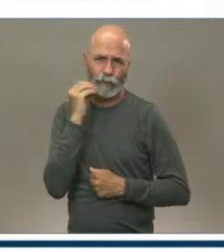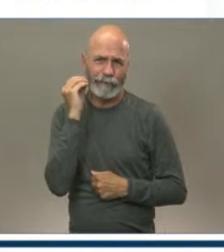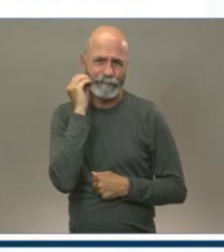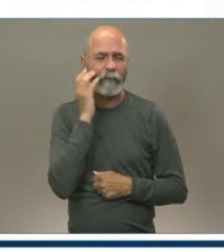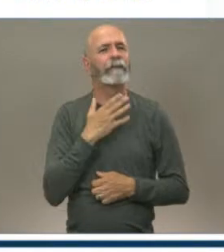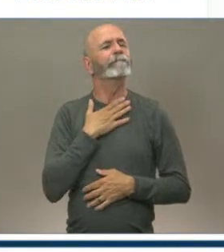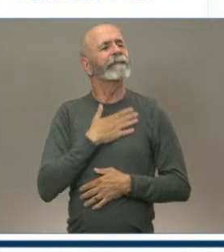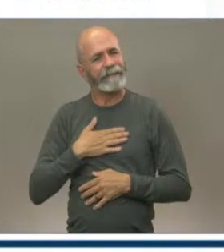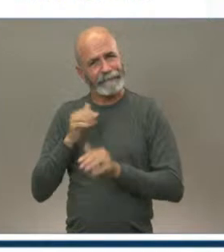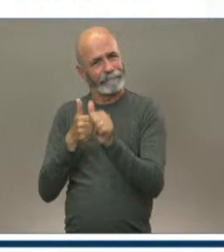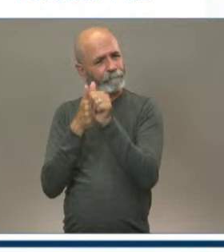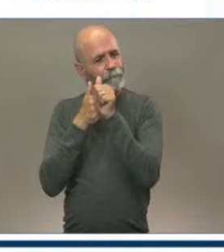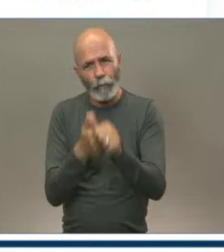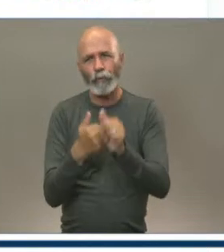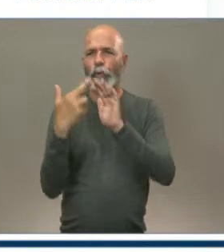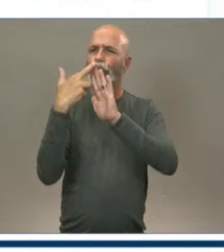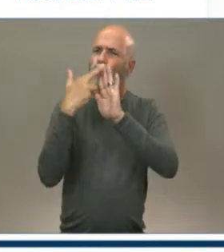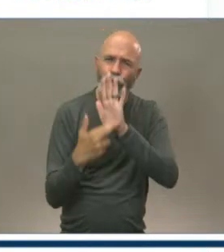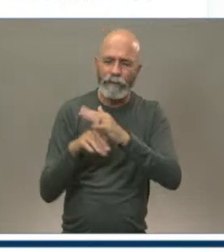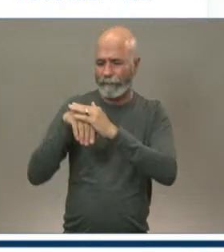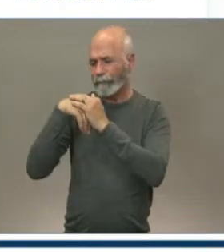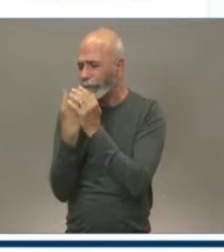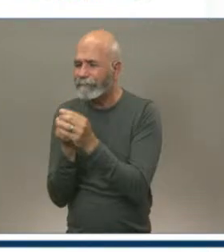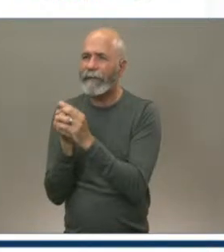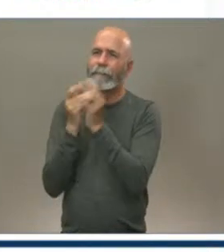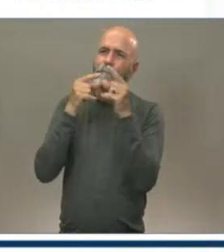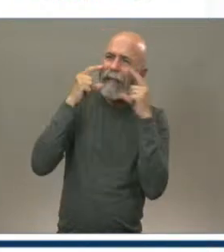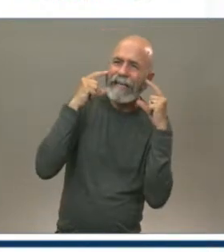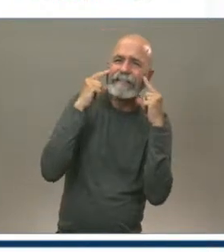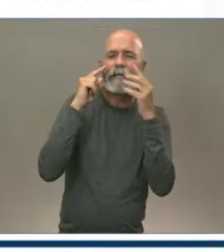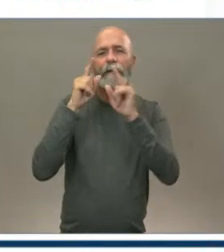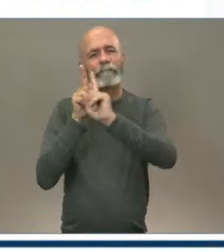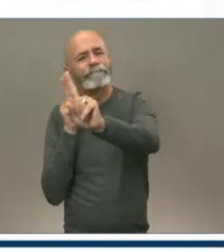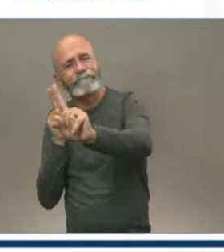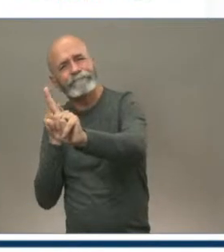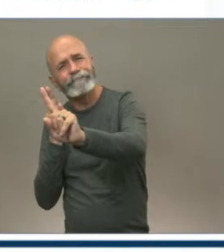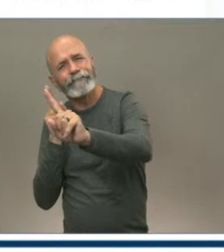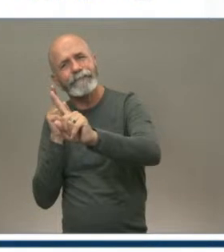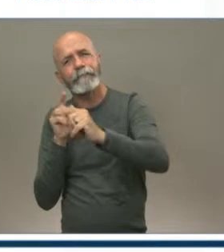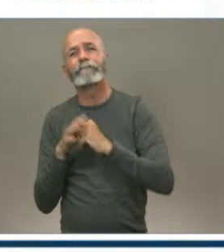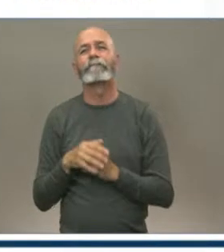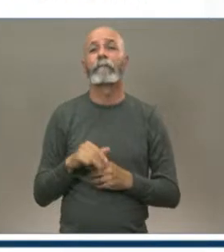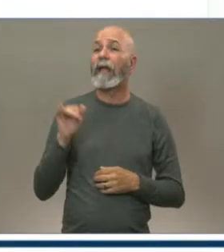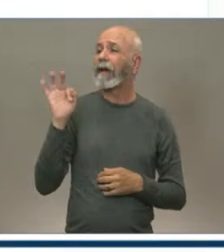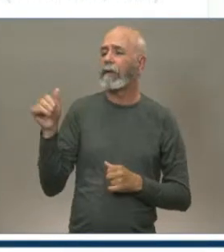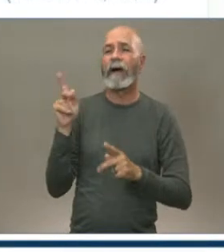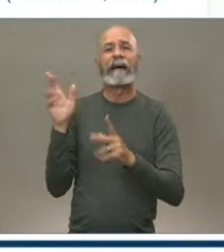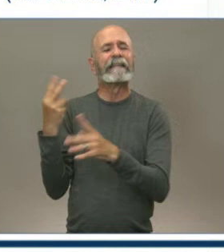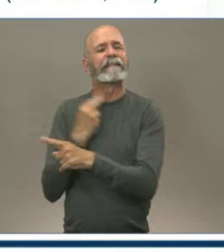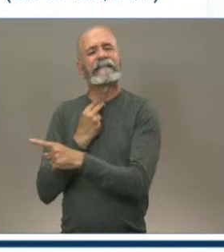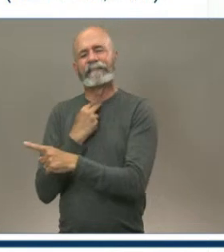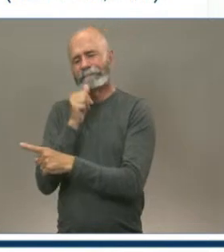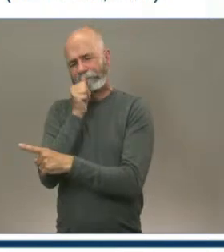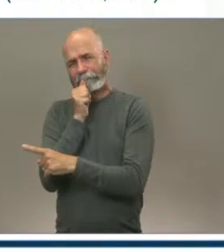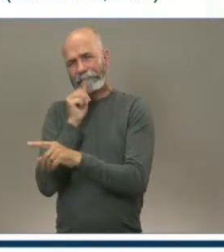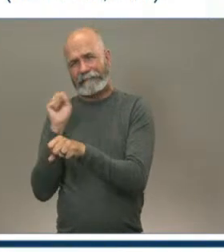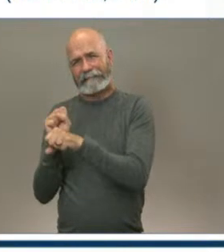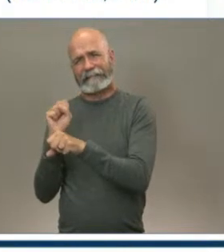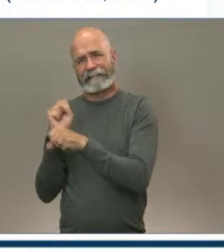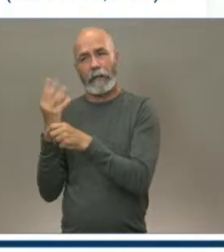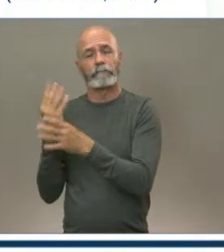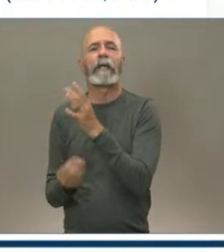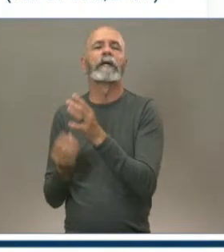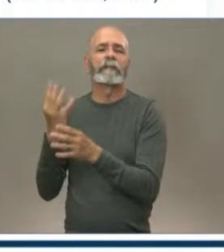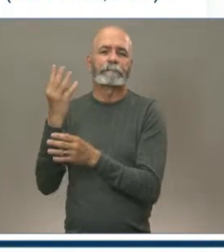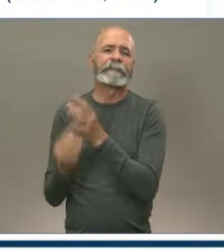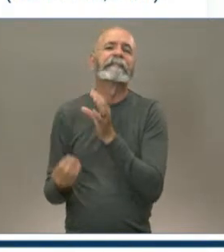COVID-19. People who cannot work remotely and miss less than 50% of their scheduled work in 1 week period due